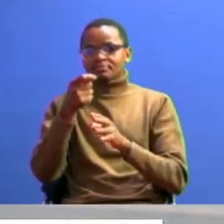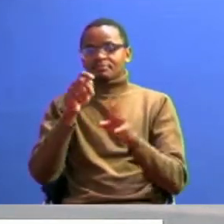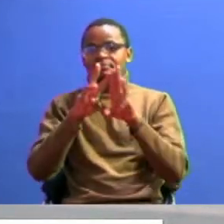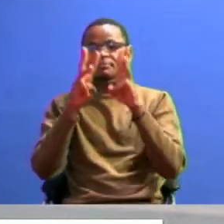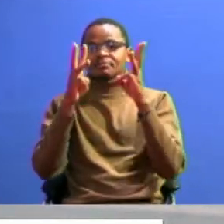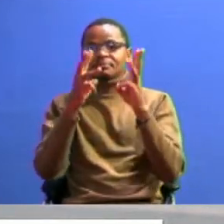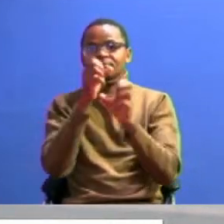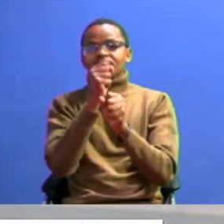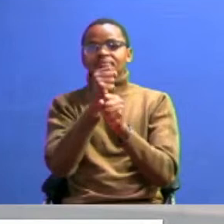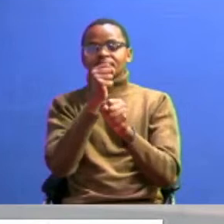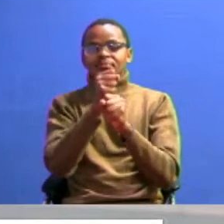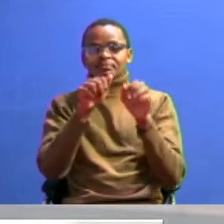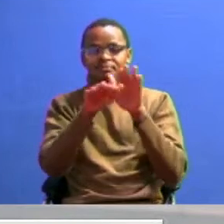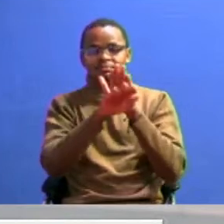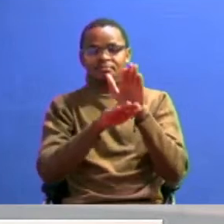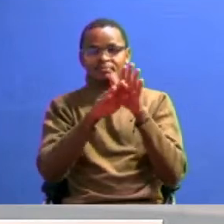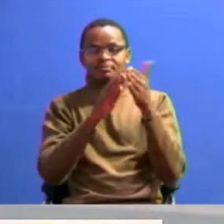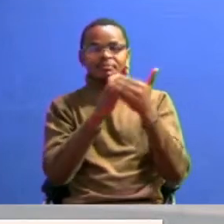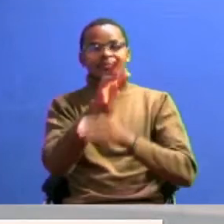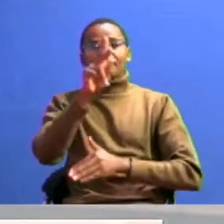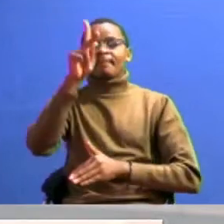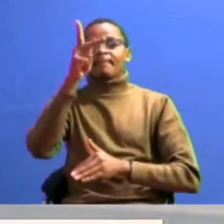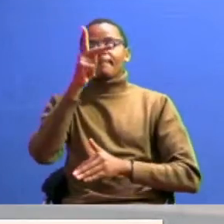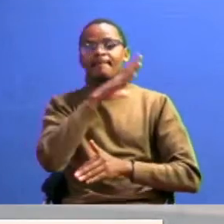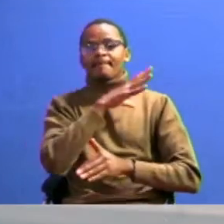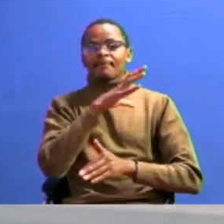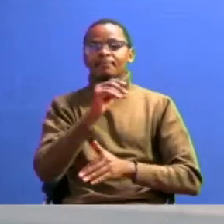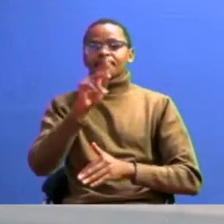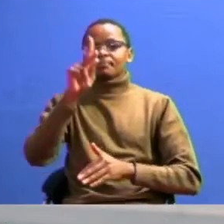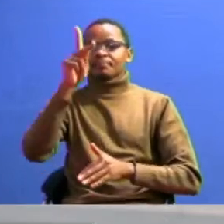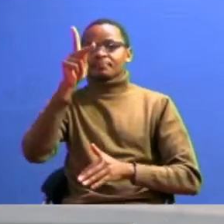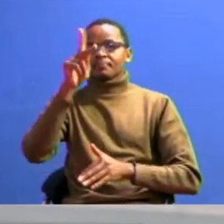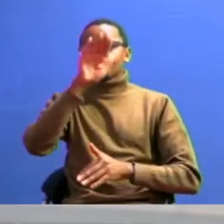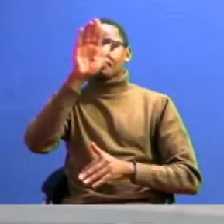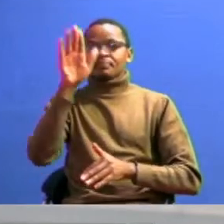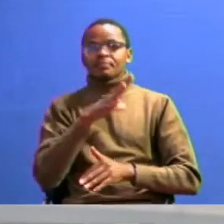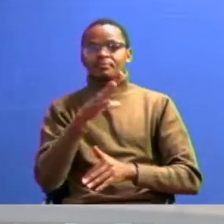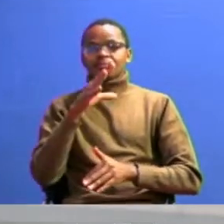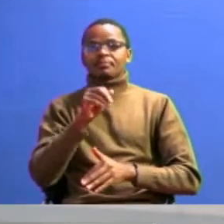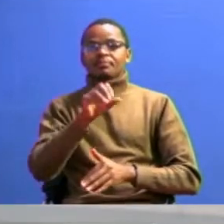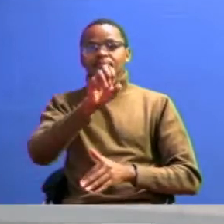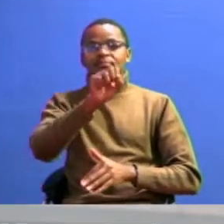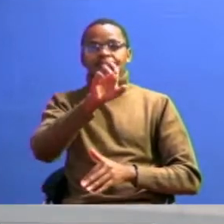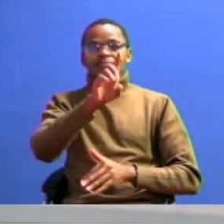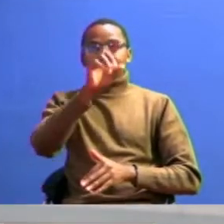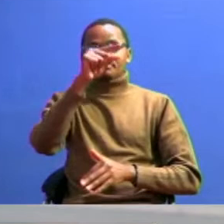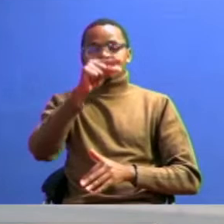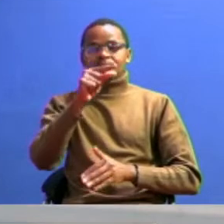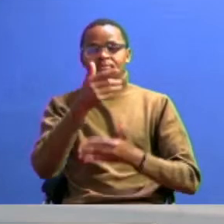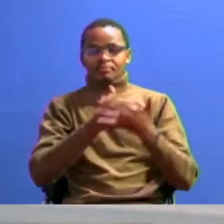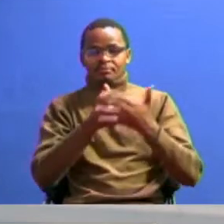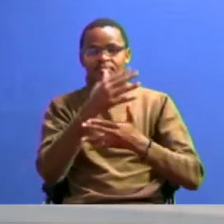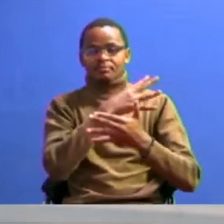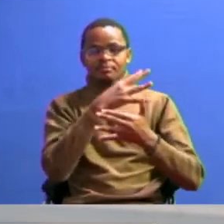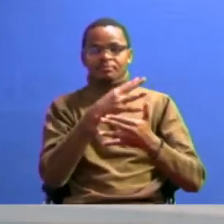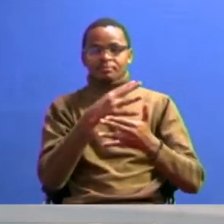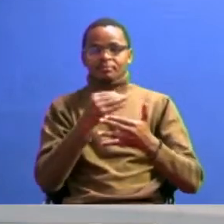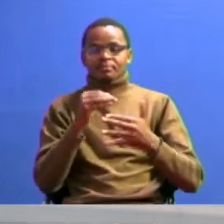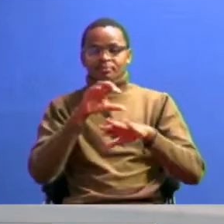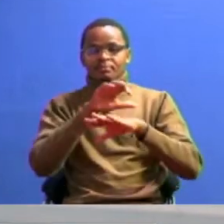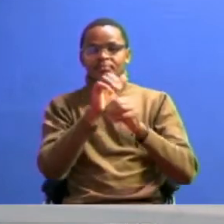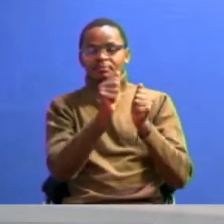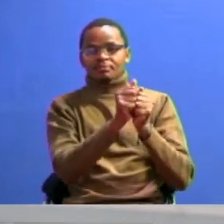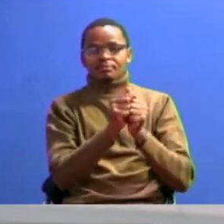by Basic Needs, Basic Rights Kenya, the Kenya Parliamentary Caucus, and SDGs and Business and SOCAT together